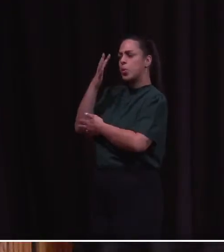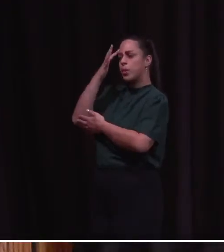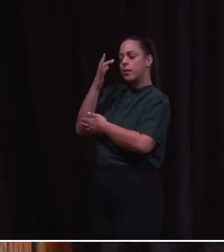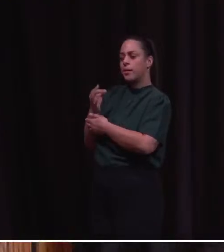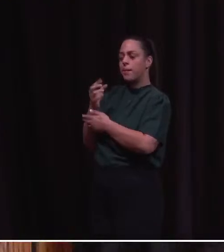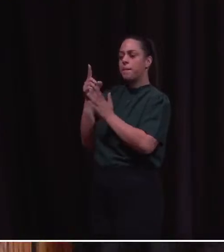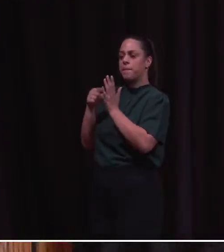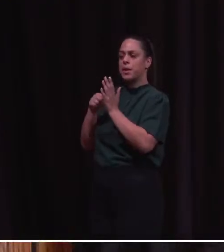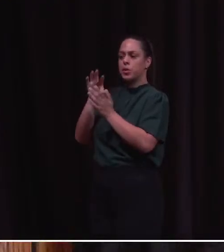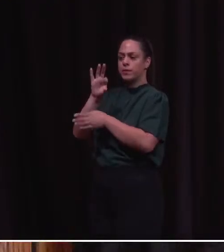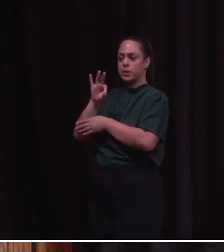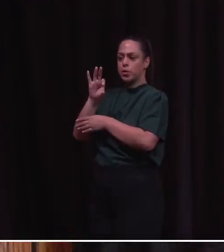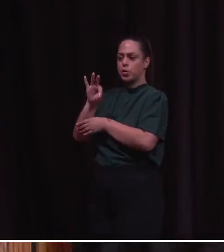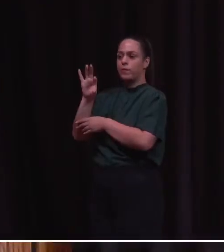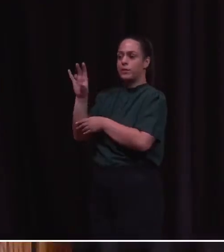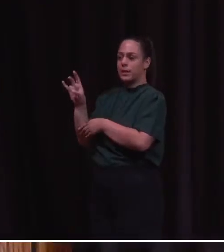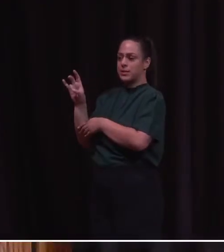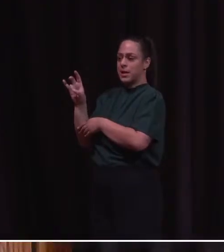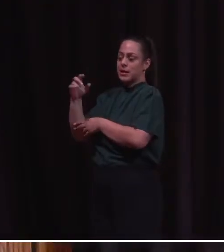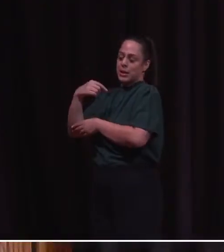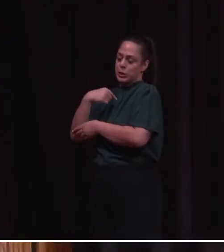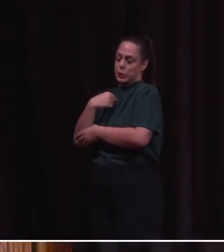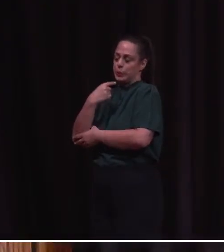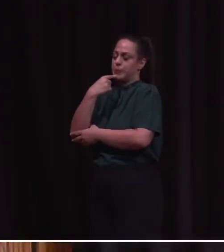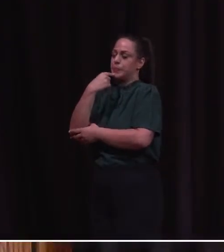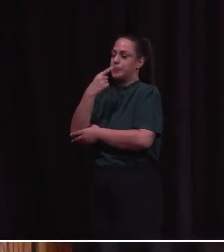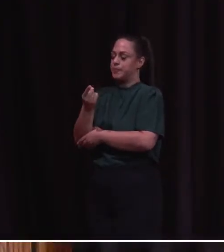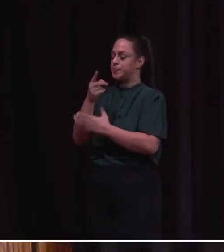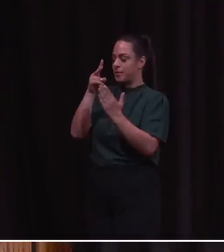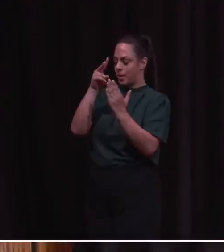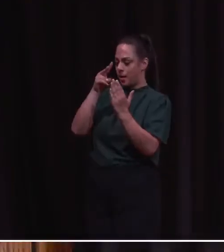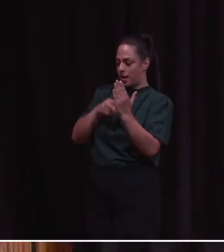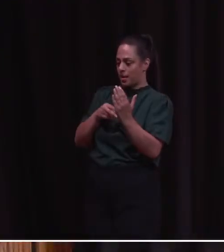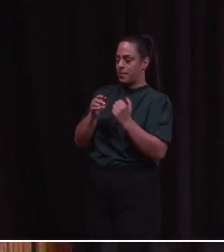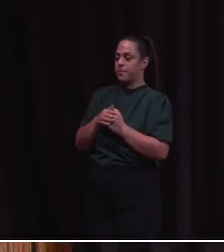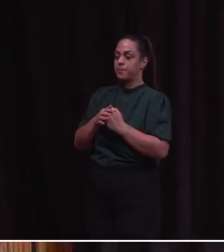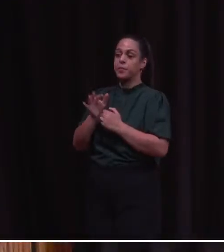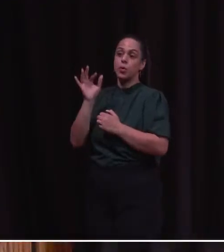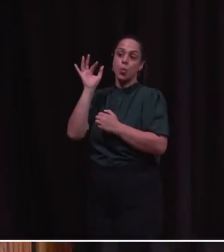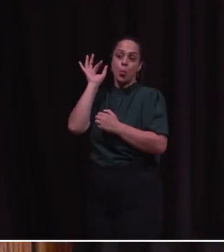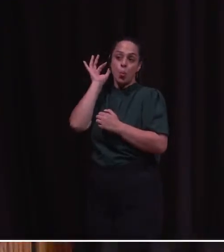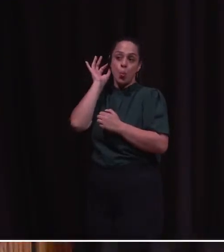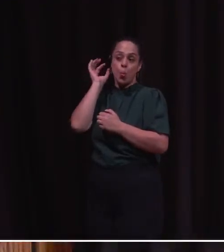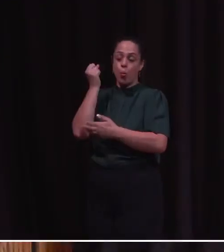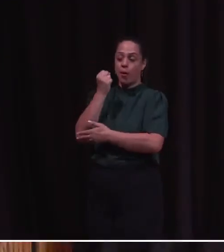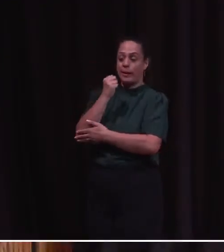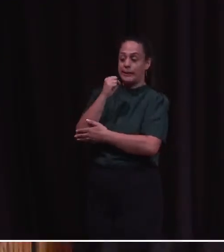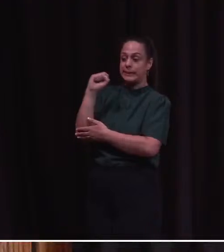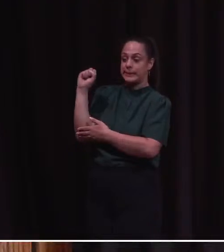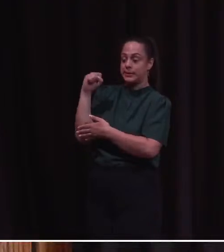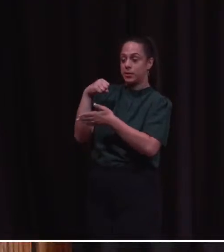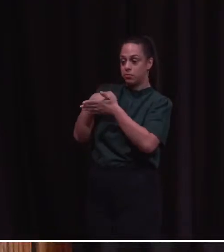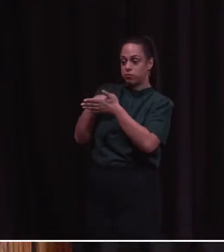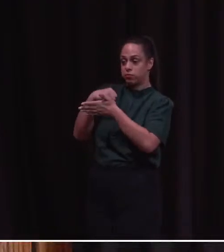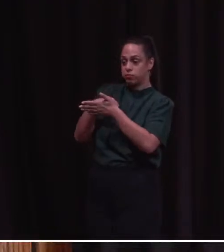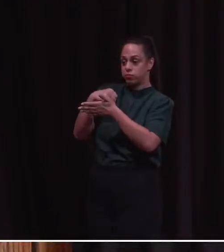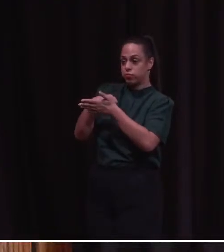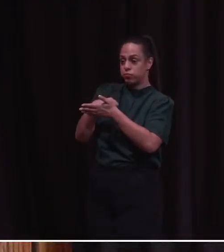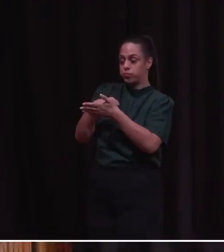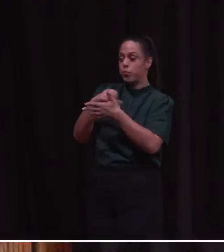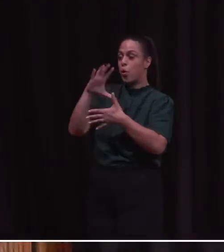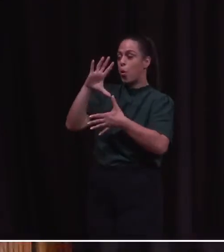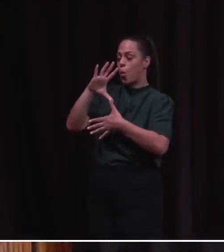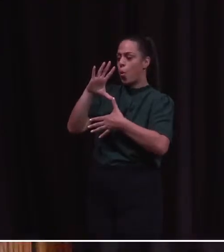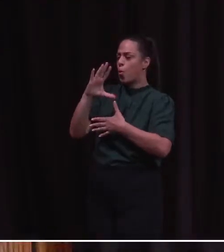quote myself. Western feminists did not explain their privileged status